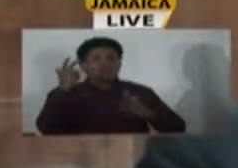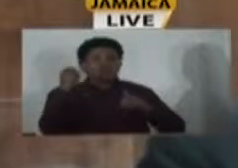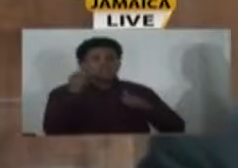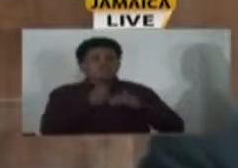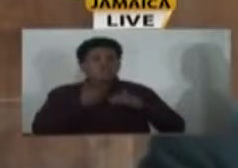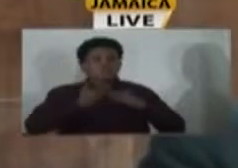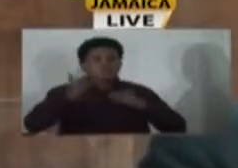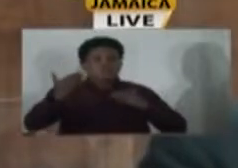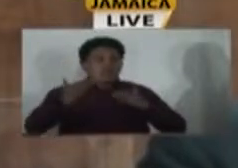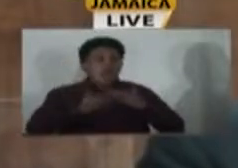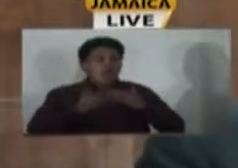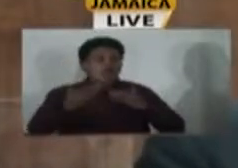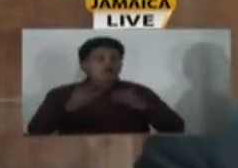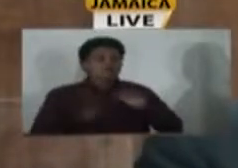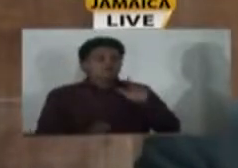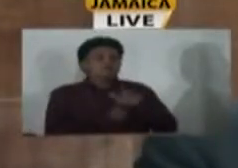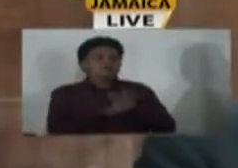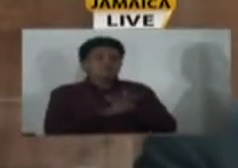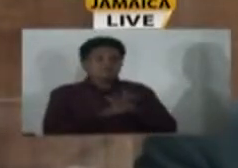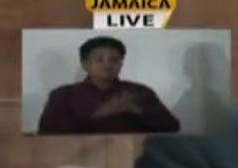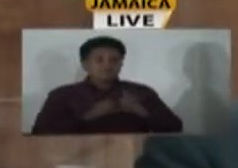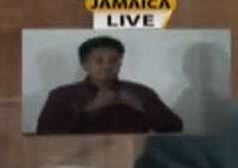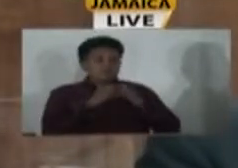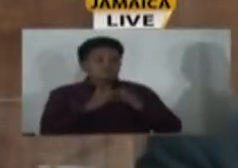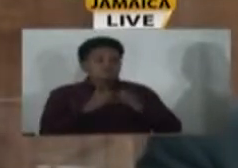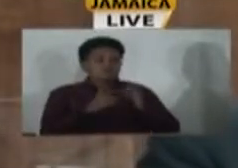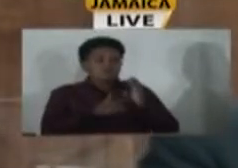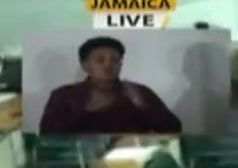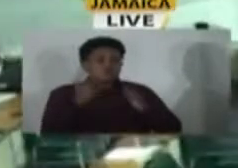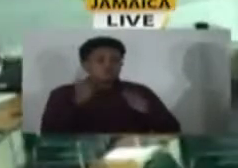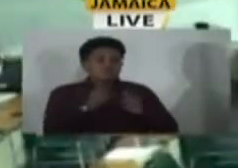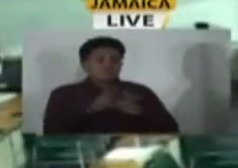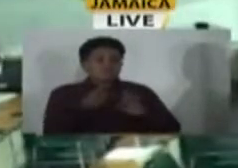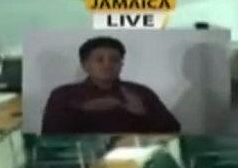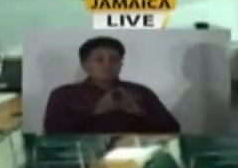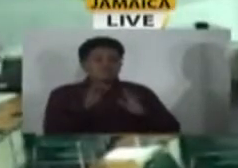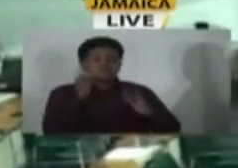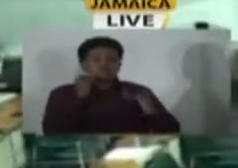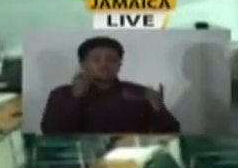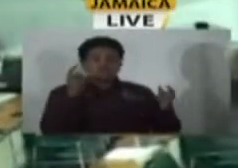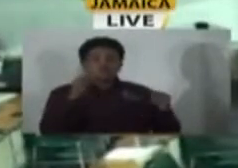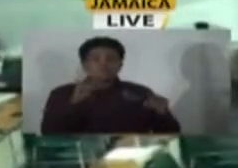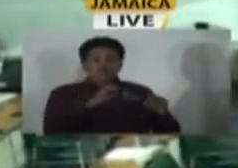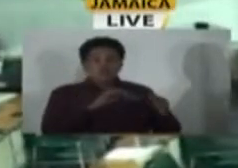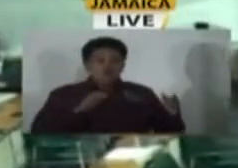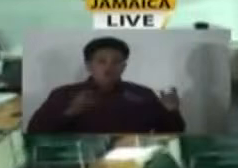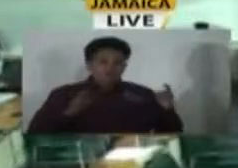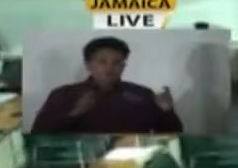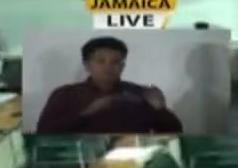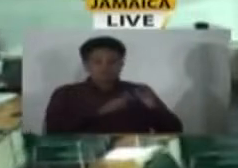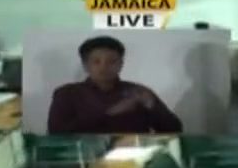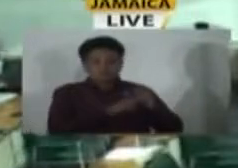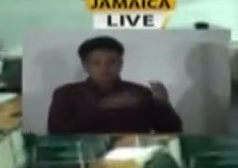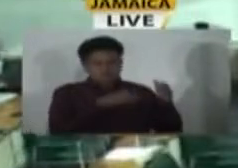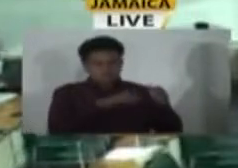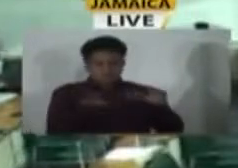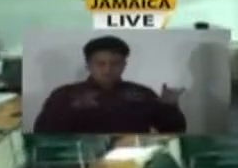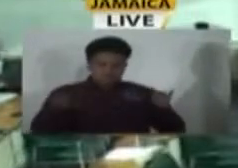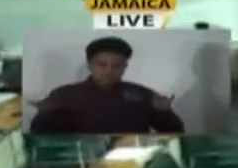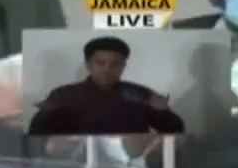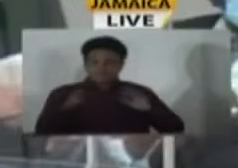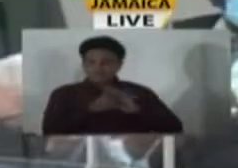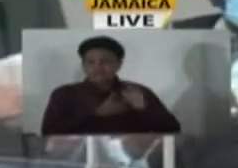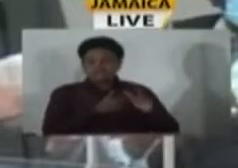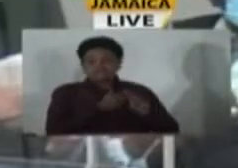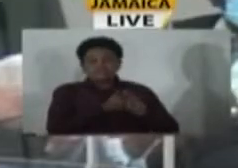years after it was brought into effect. That review is supposed to be done by a committee of both houses of the Act itself,